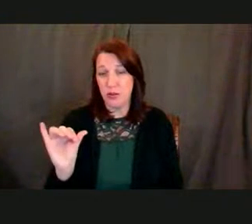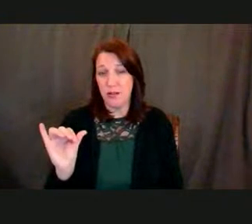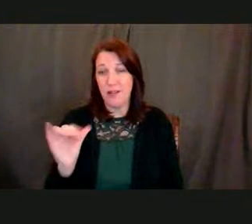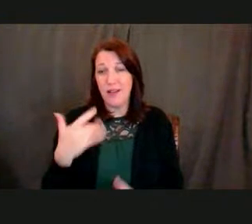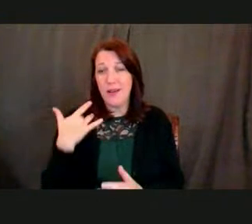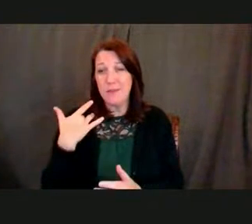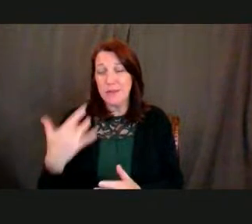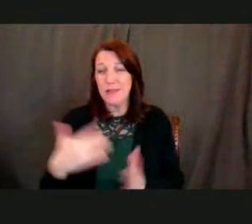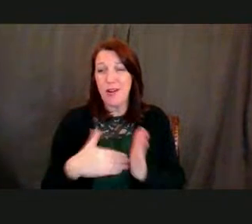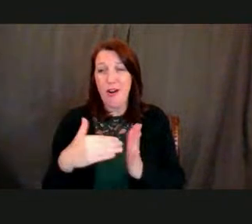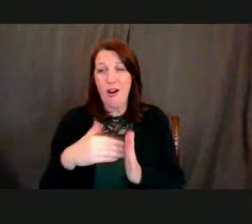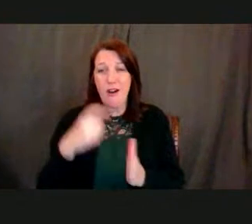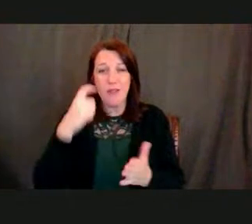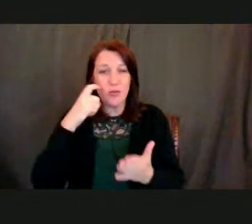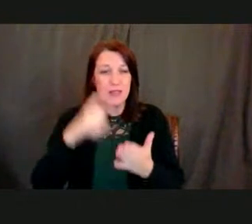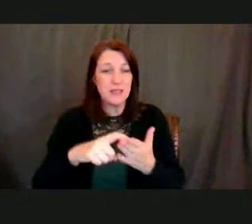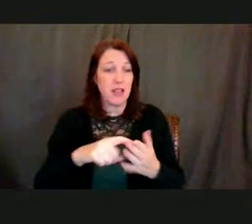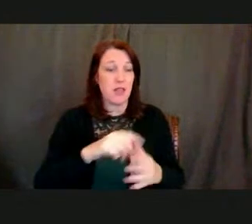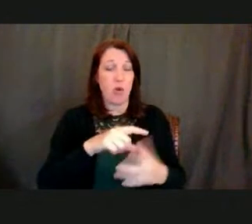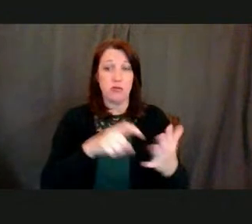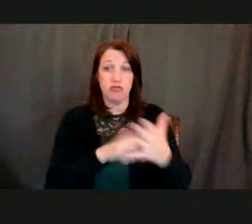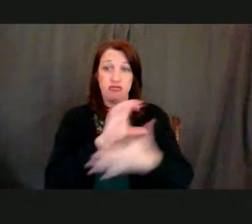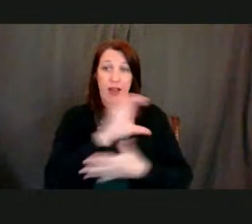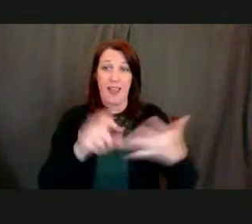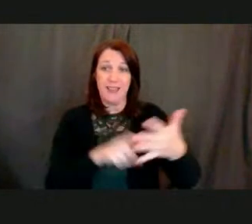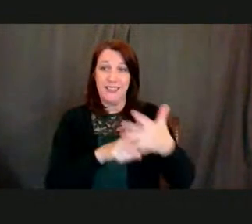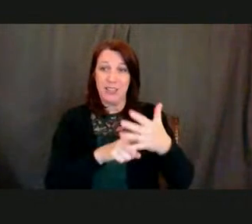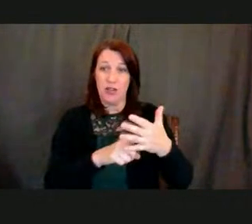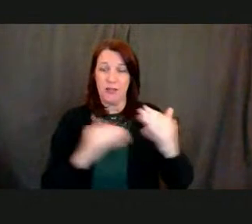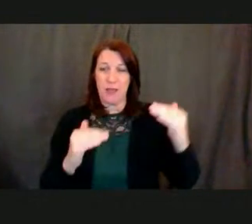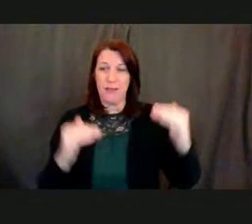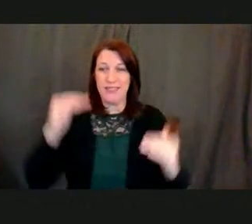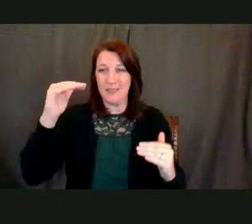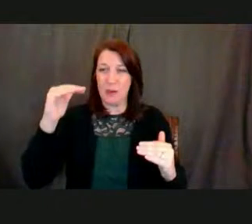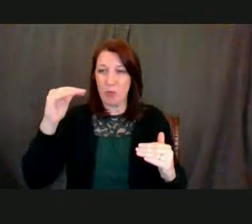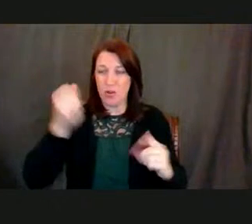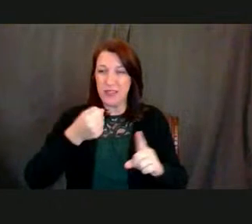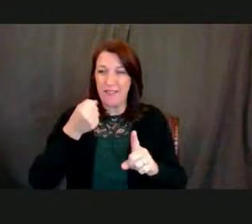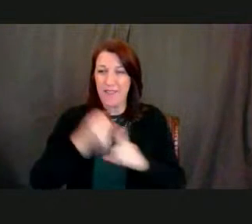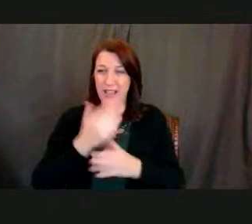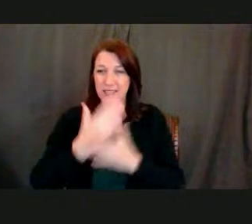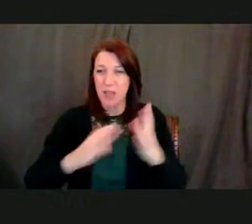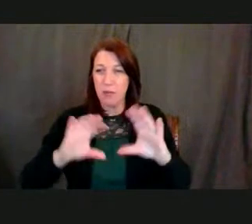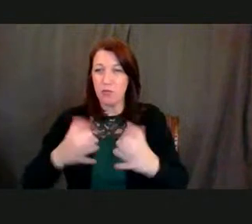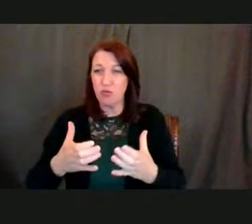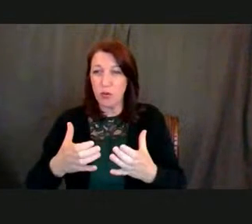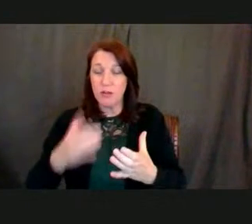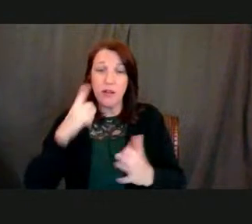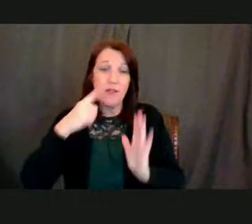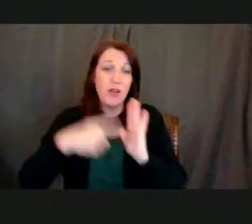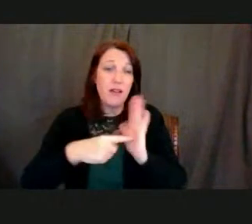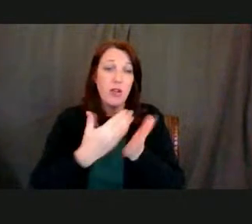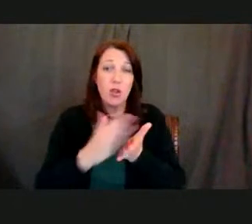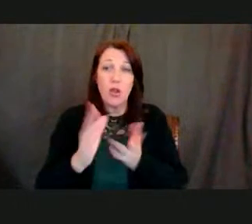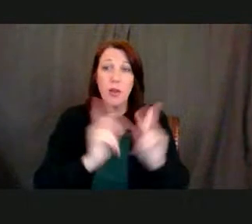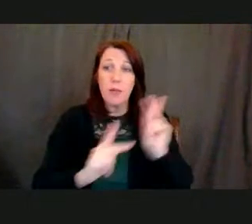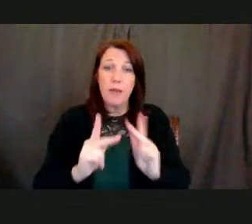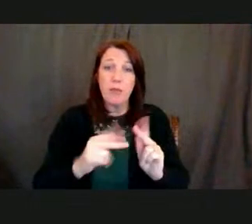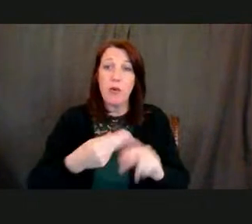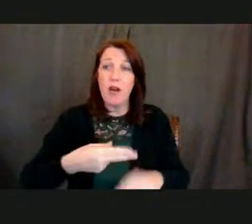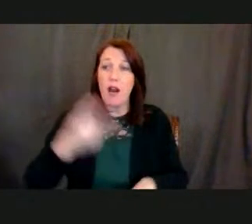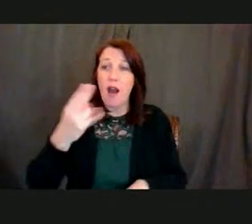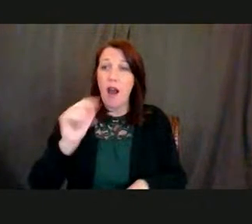Often, inclusion and exclusion criteria may disproportionately affect certain groups. So for example, if you exclude people with